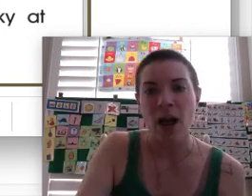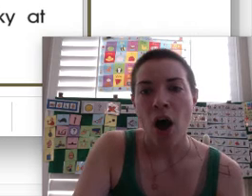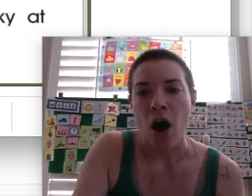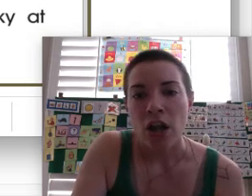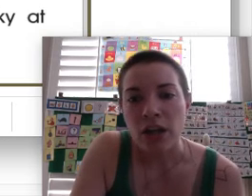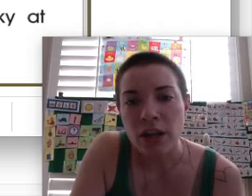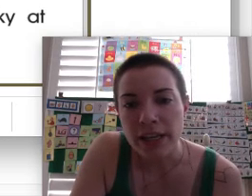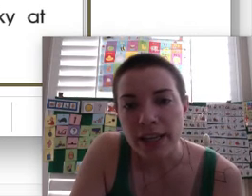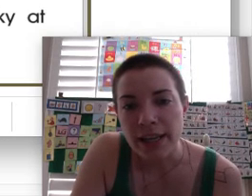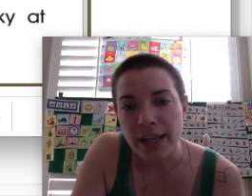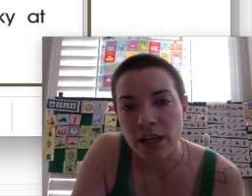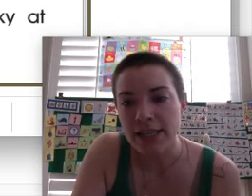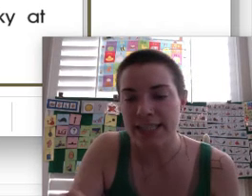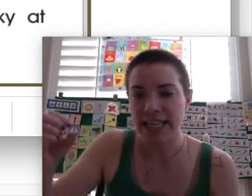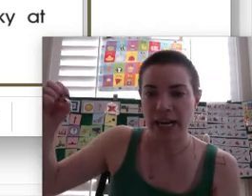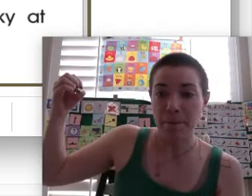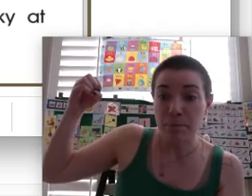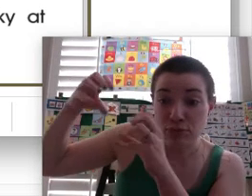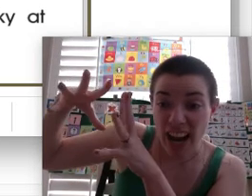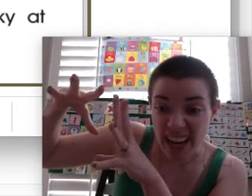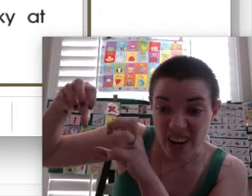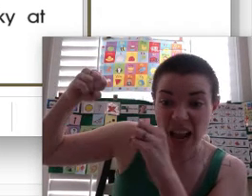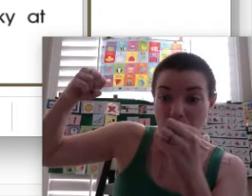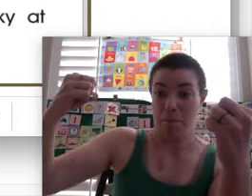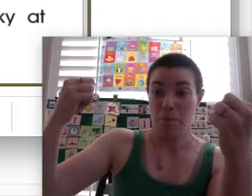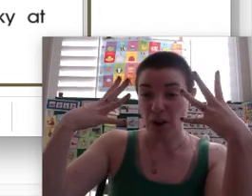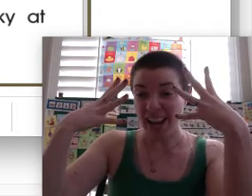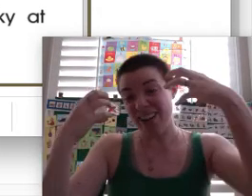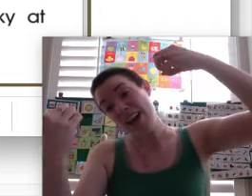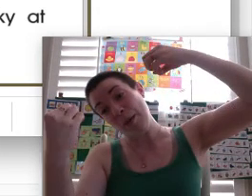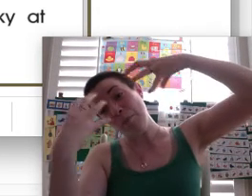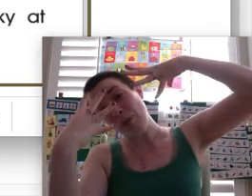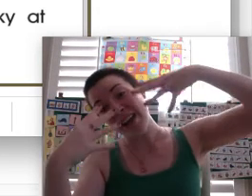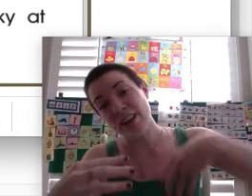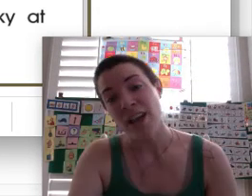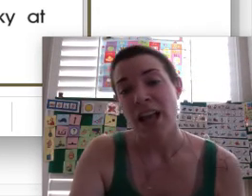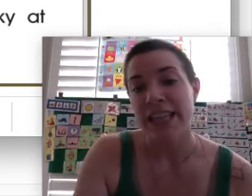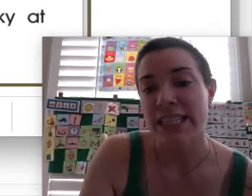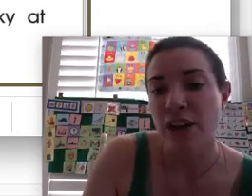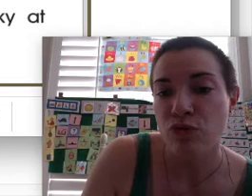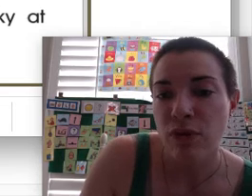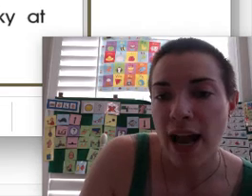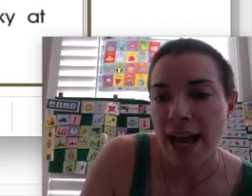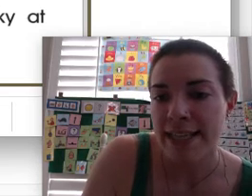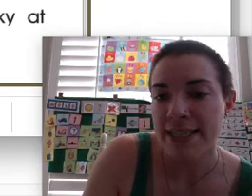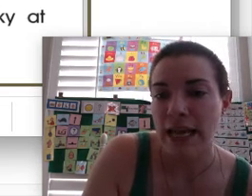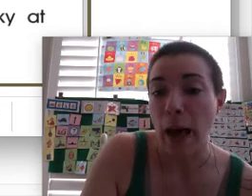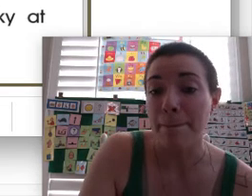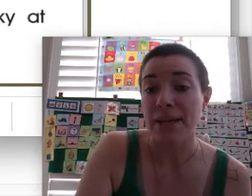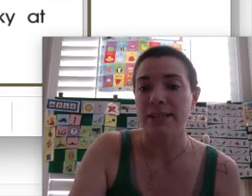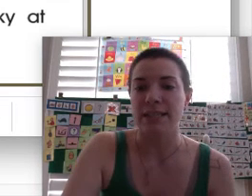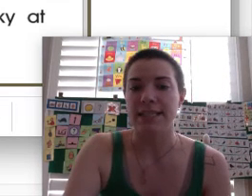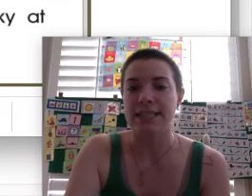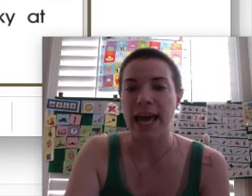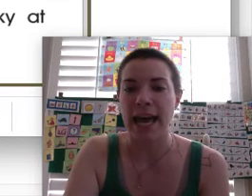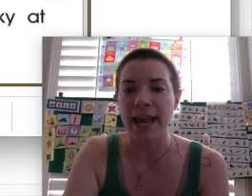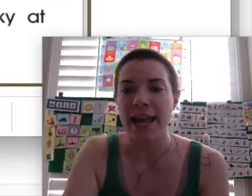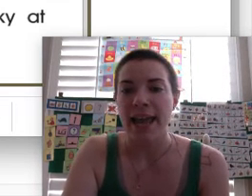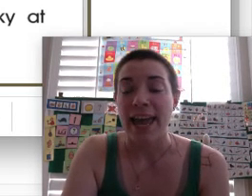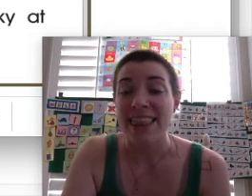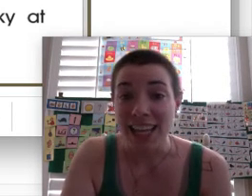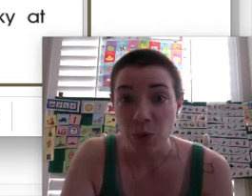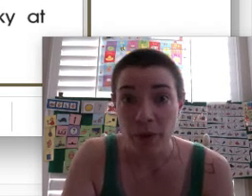sky. Look at it here. It's getting brighter and brighter and brighter. The sun rises up into the